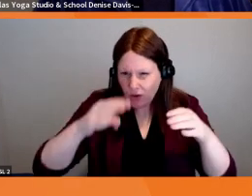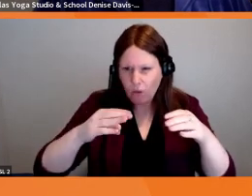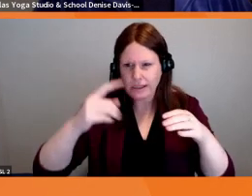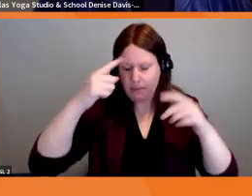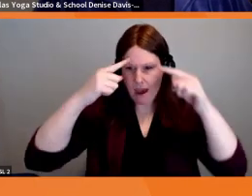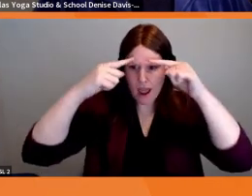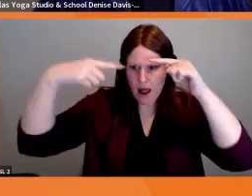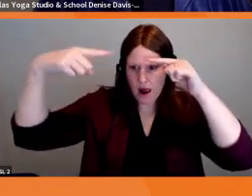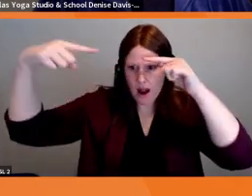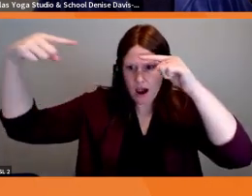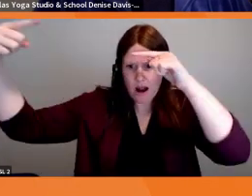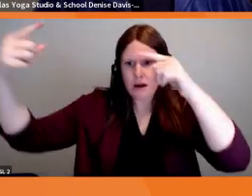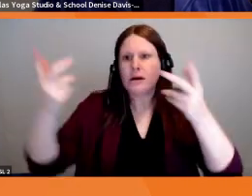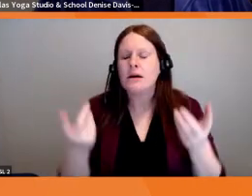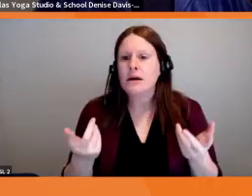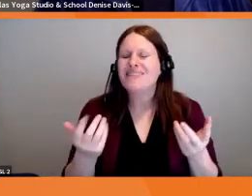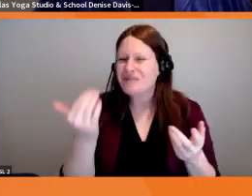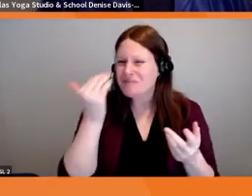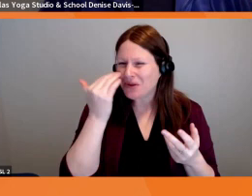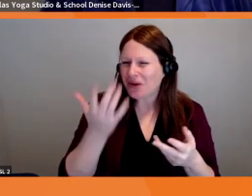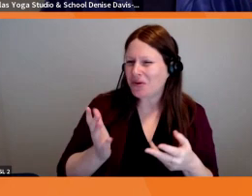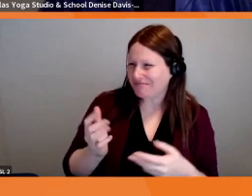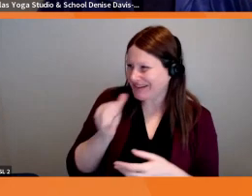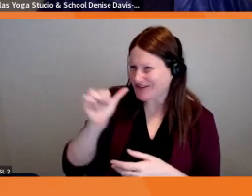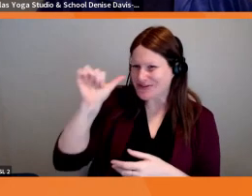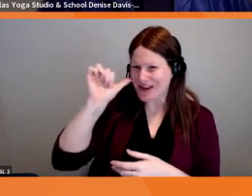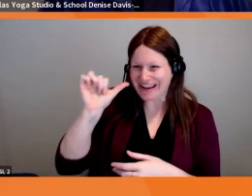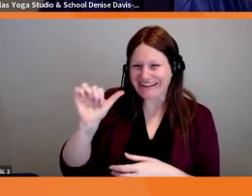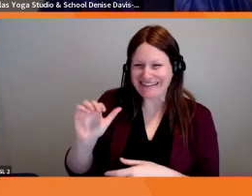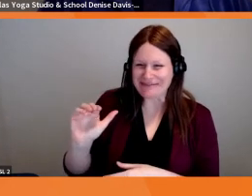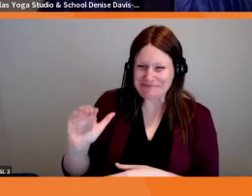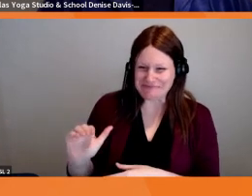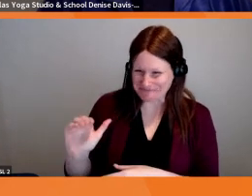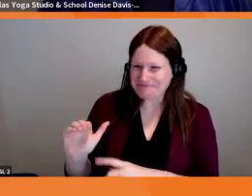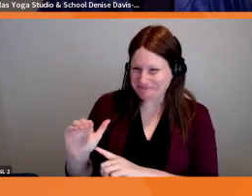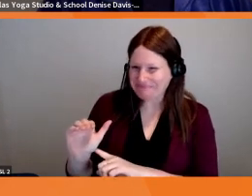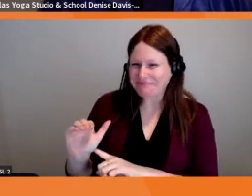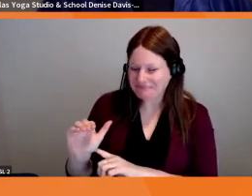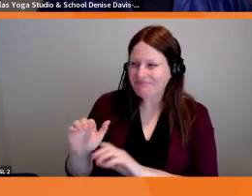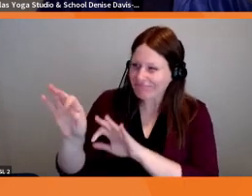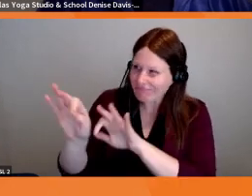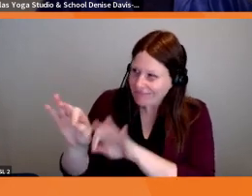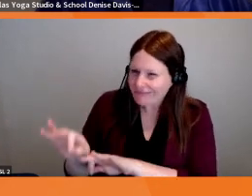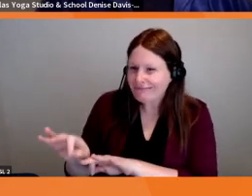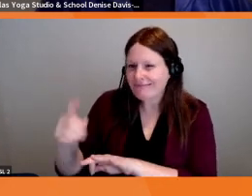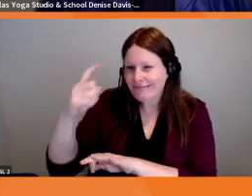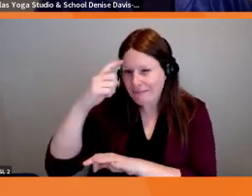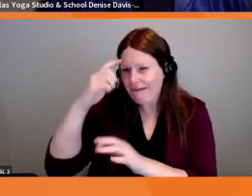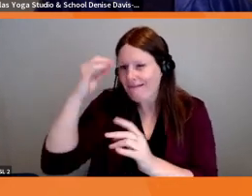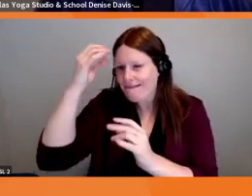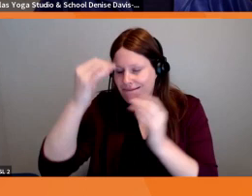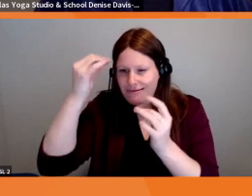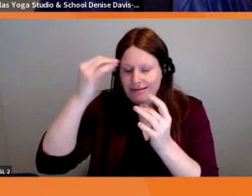Yeah, absolutely. I know I was talking to my kid last night, walking him through some mindfulness stuff because he's had 2 or 3